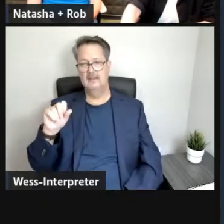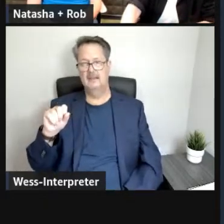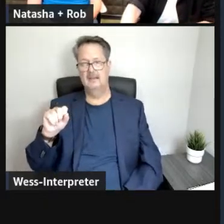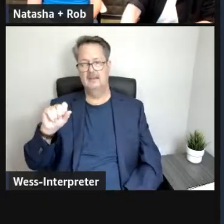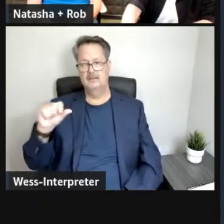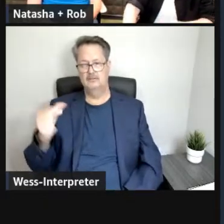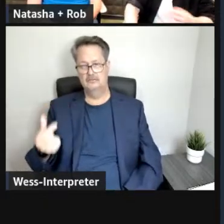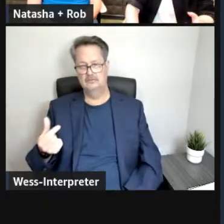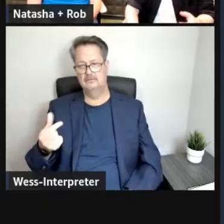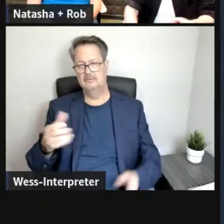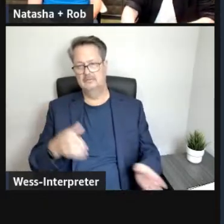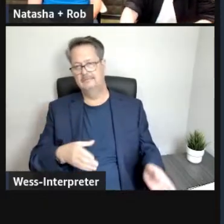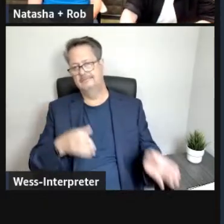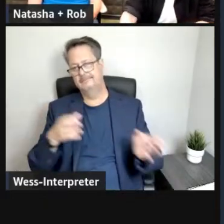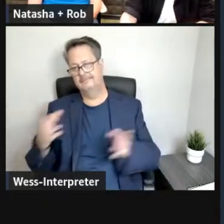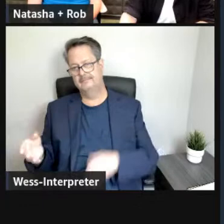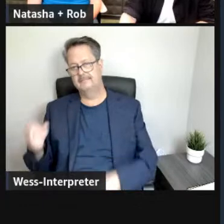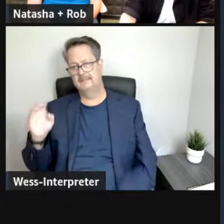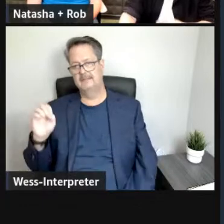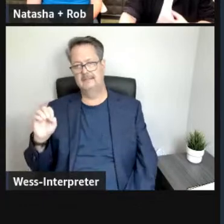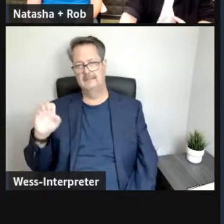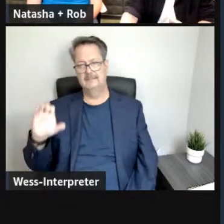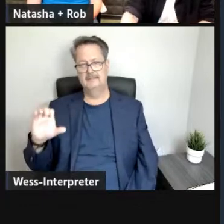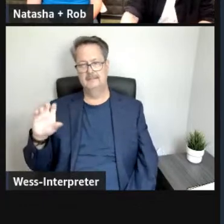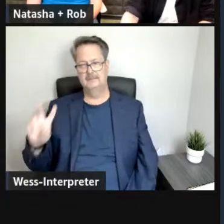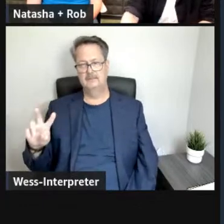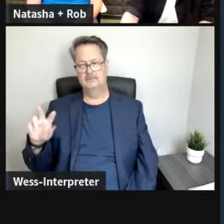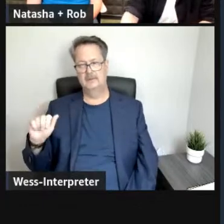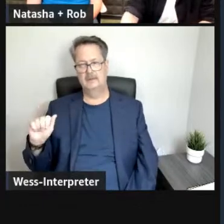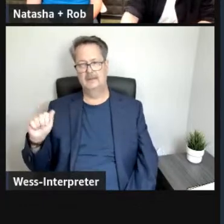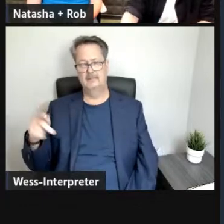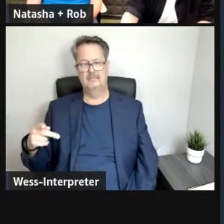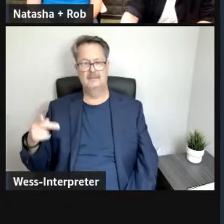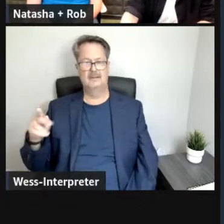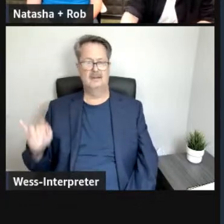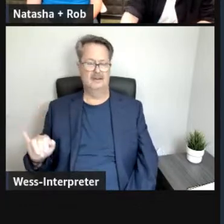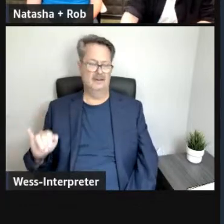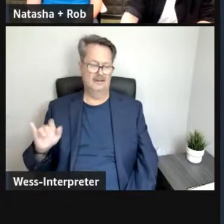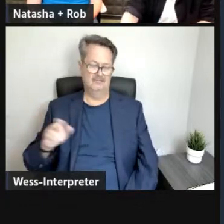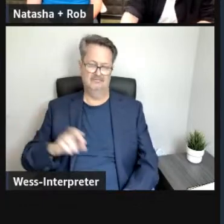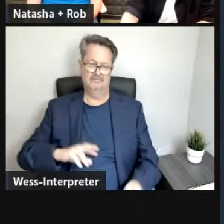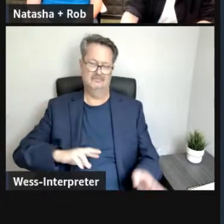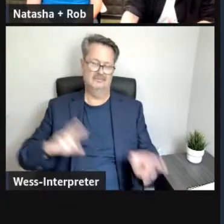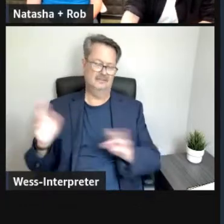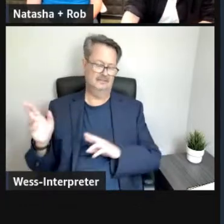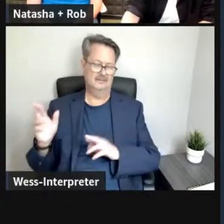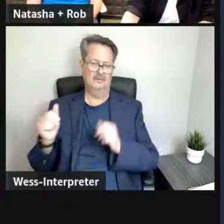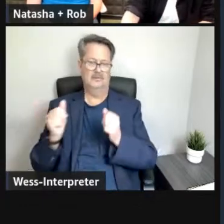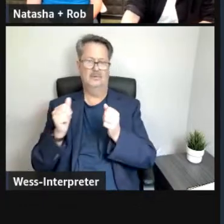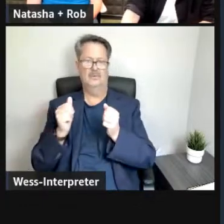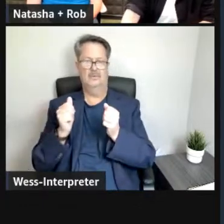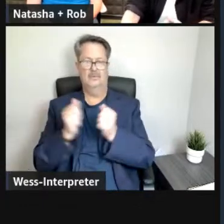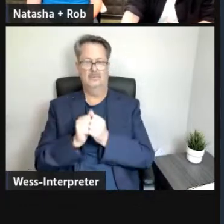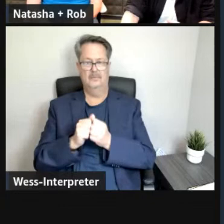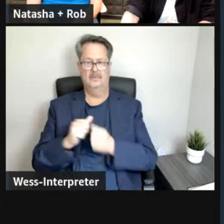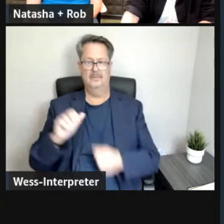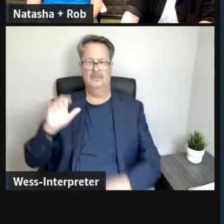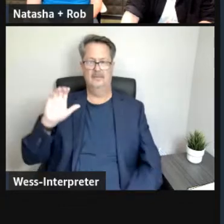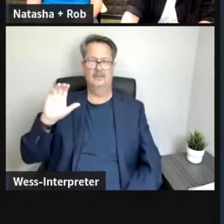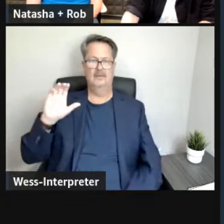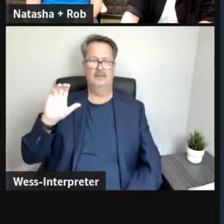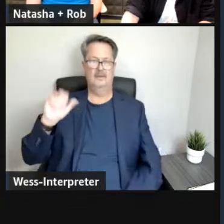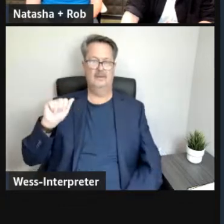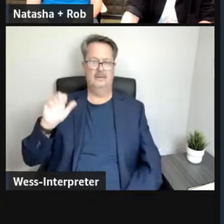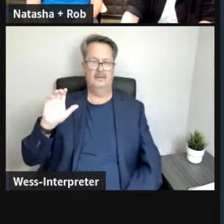node group, makes a call to the EC2 API and provisions you a new node. Now, with Carpenter, there's no cluster autoscaler and there's